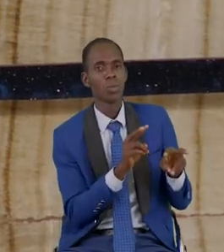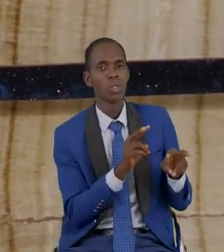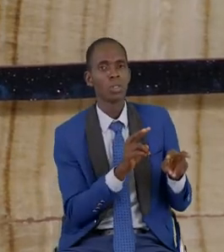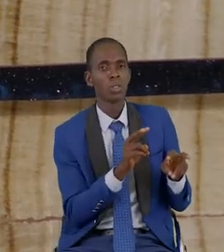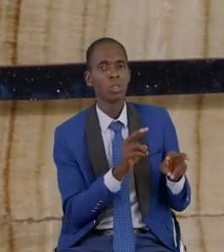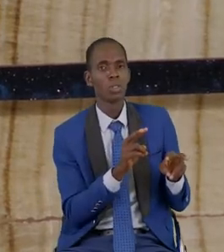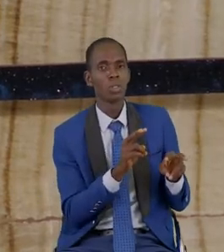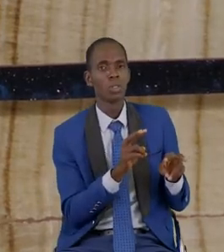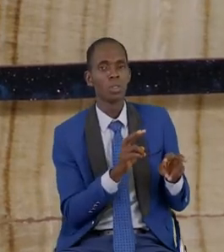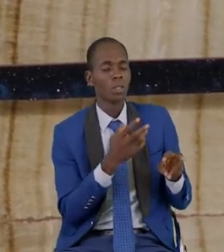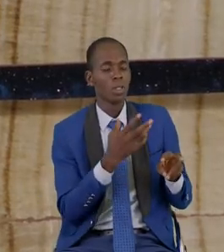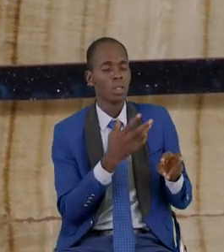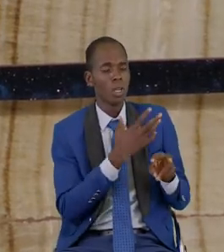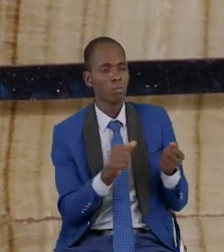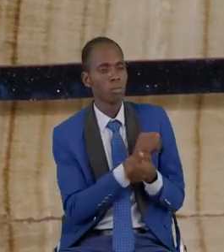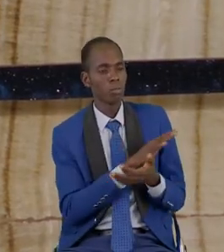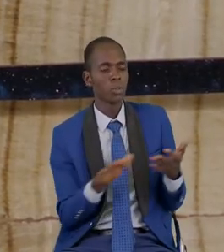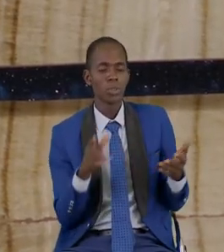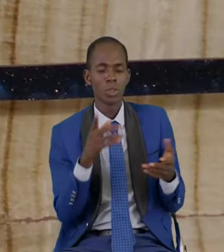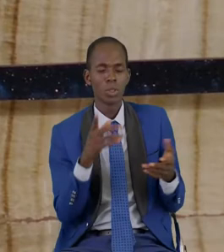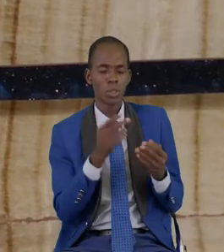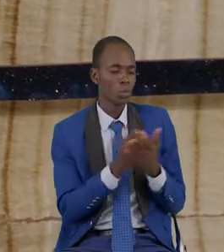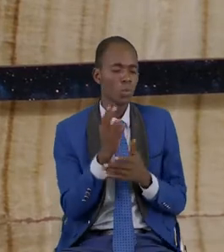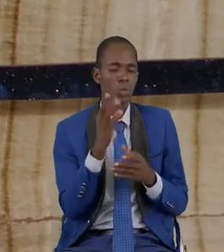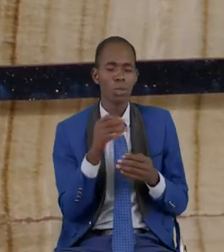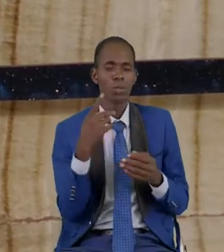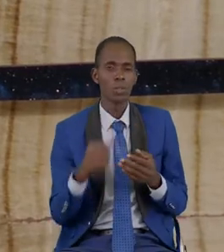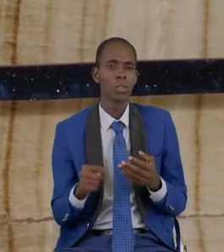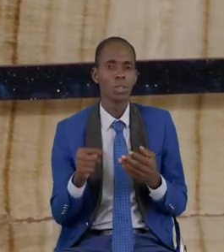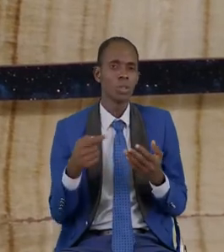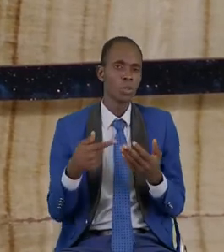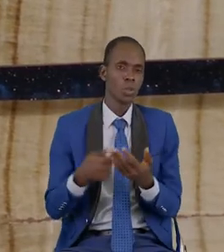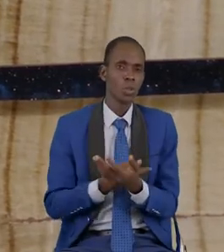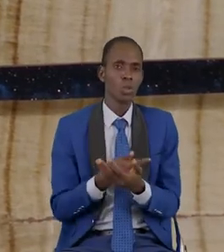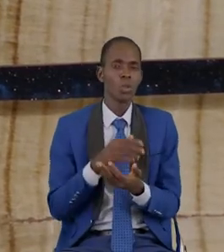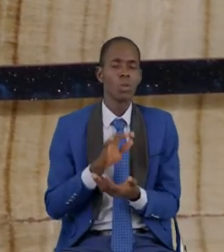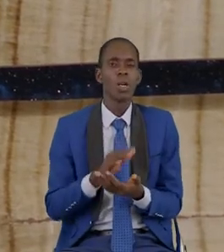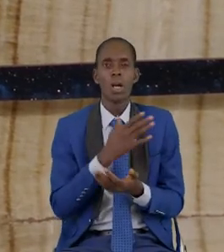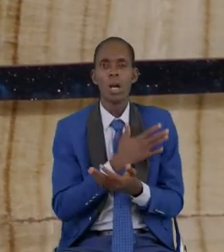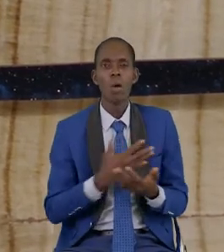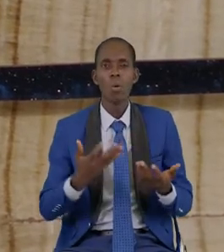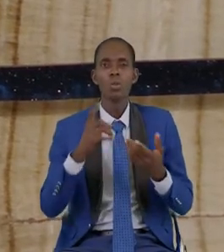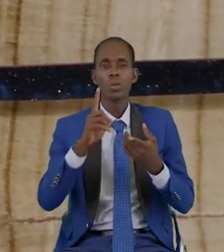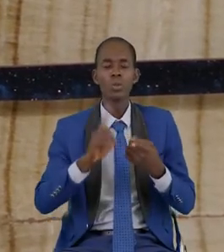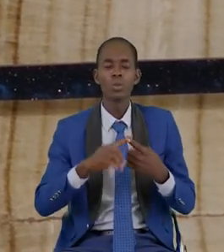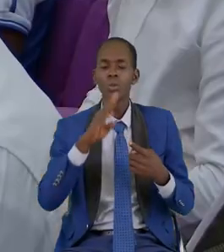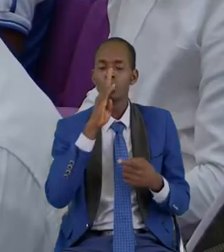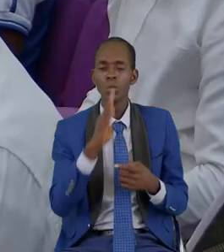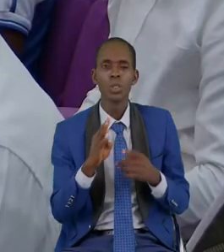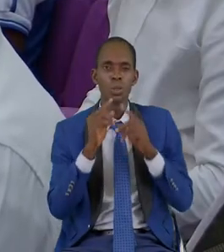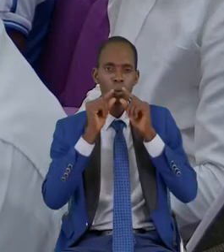mutilating and destroying the truth of the gospel, and they expect you to keep quiet. Enough is